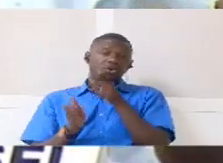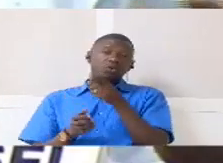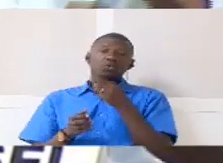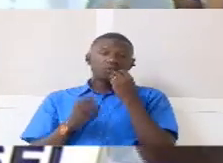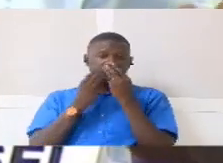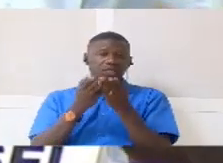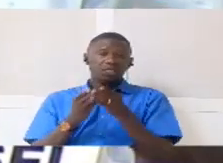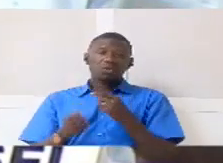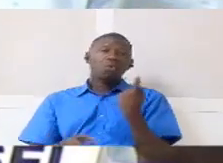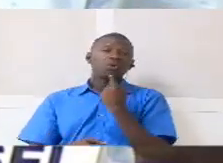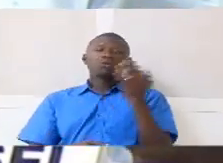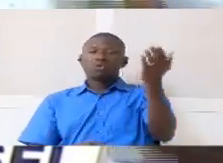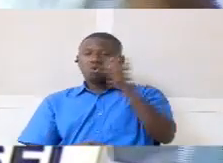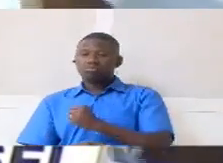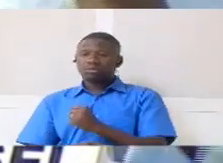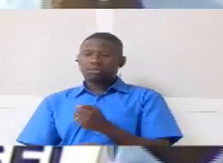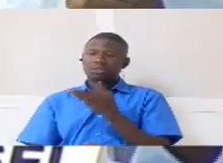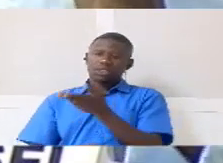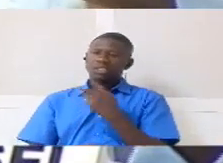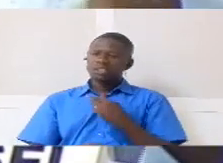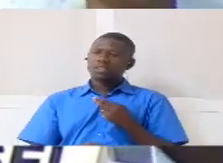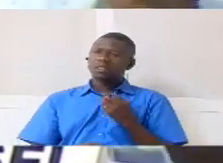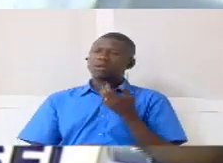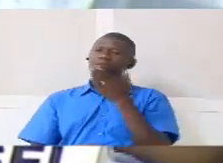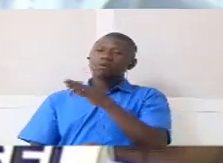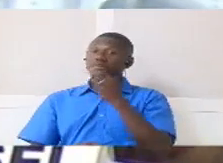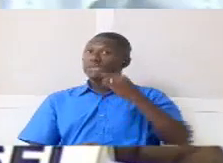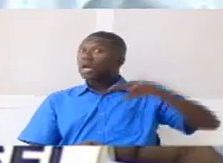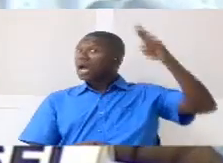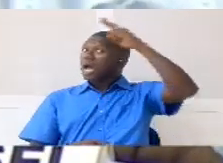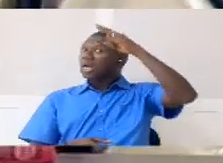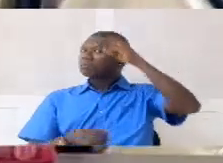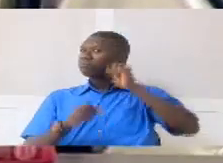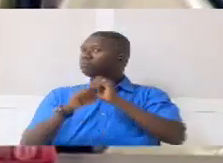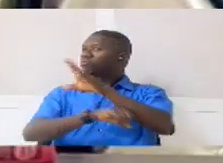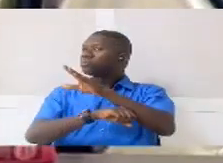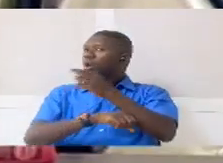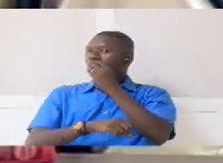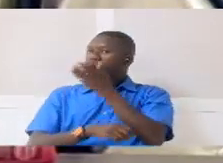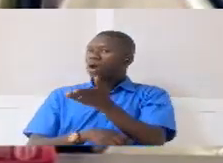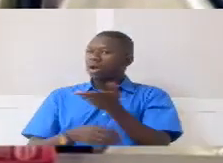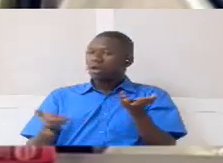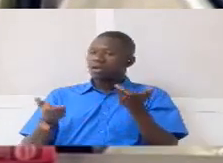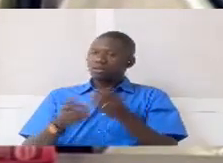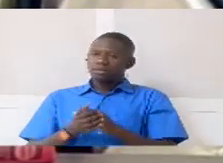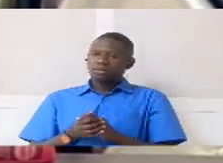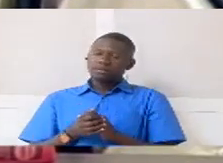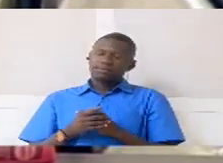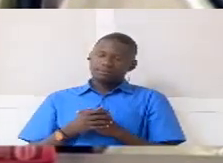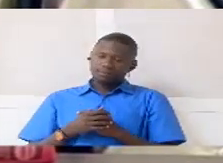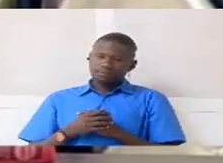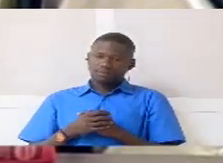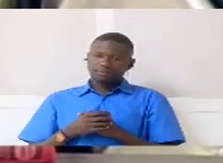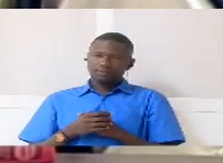is an executive directive. I want to concentrate on that category. Yanyum fanam foko e ka lolu nati jele